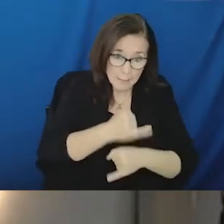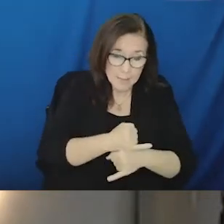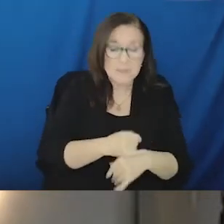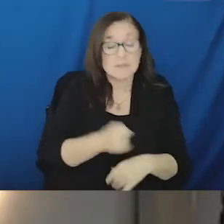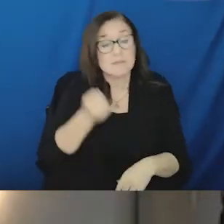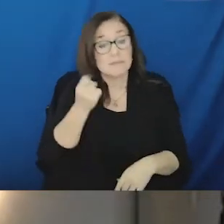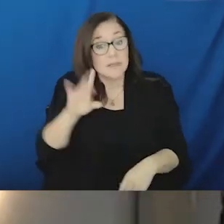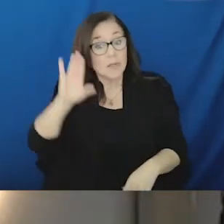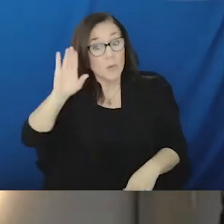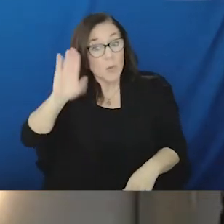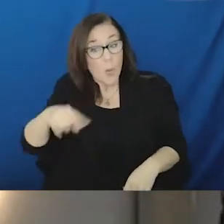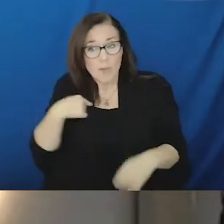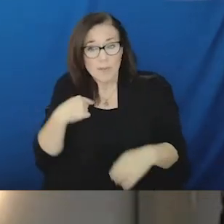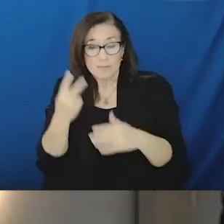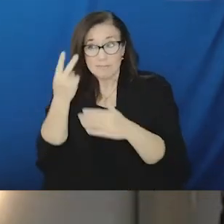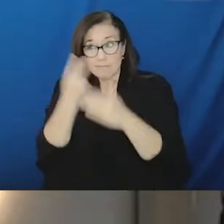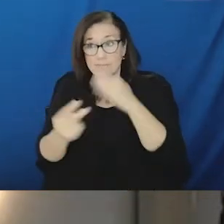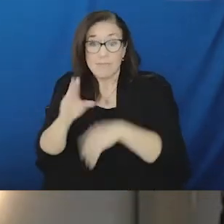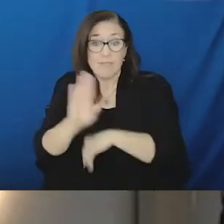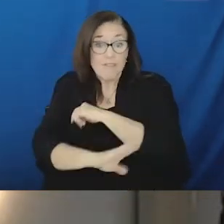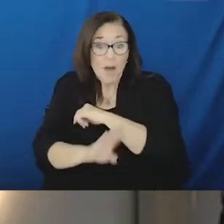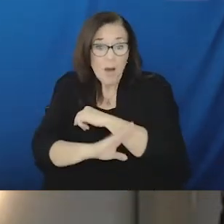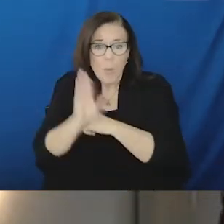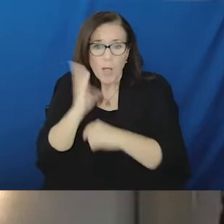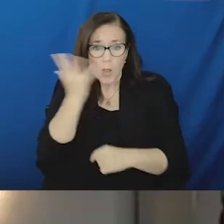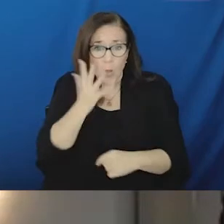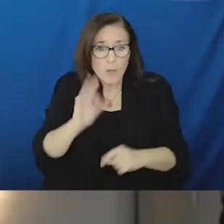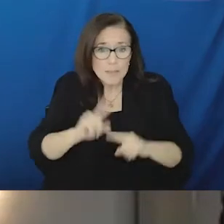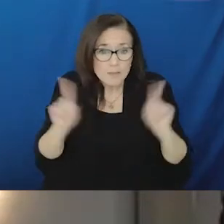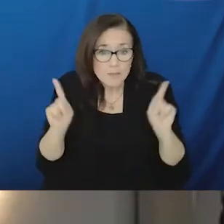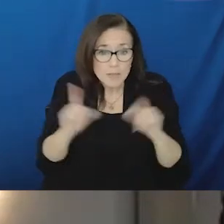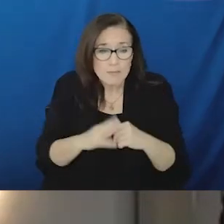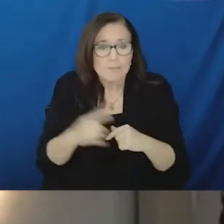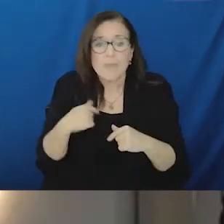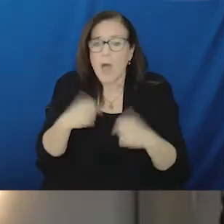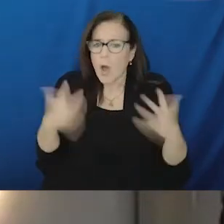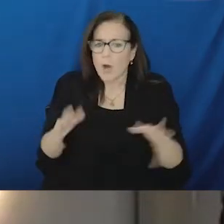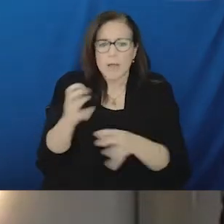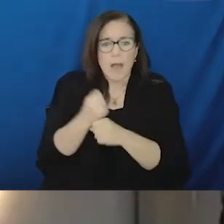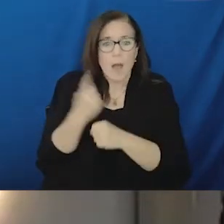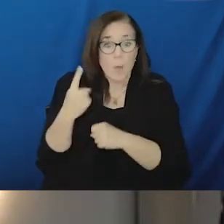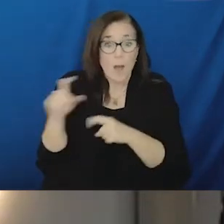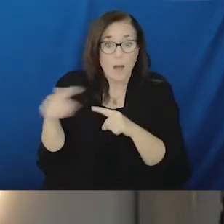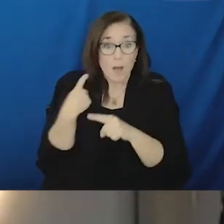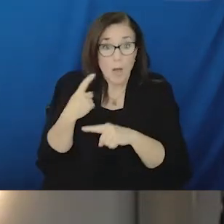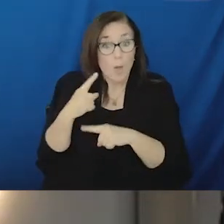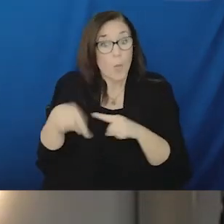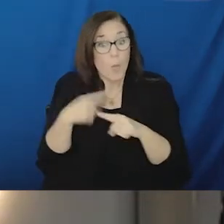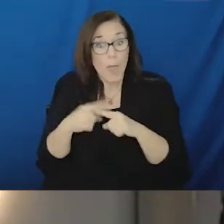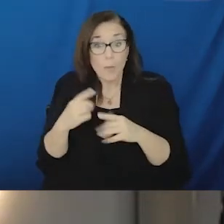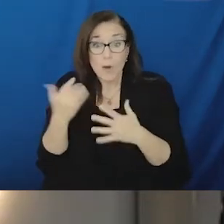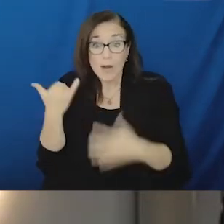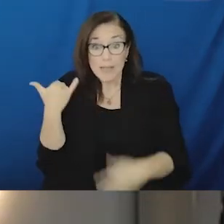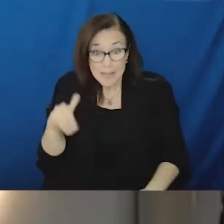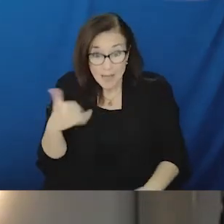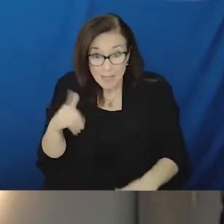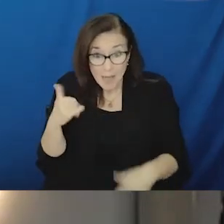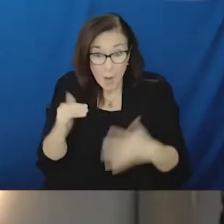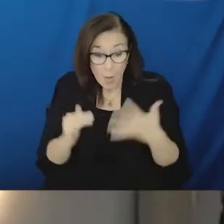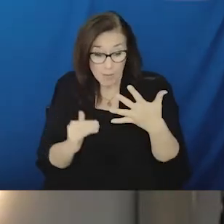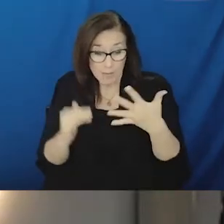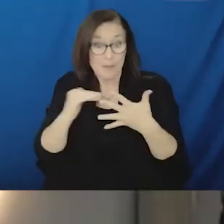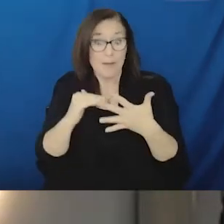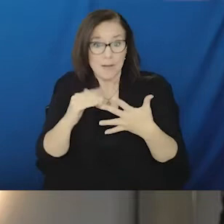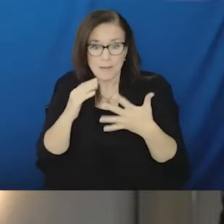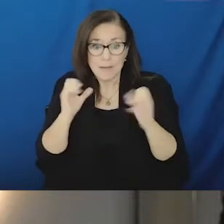more about. I've already gotten the call, by the way, when we're in yellow, can we return fully to in school? So I don't know